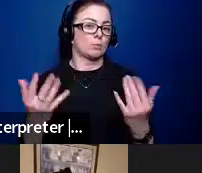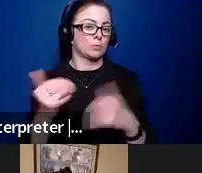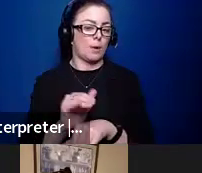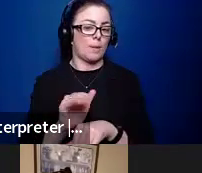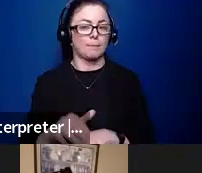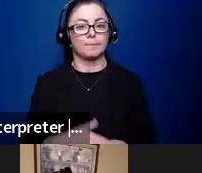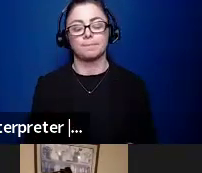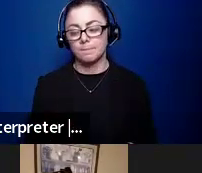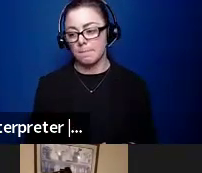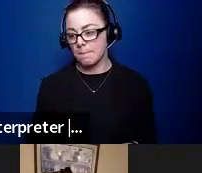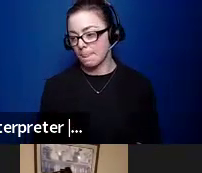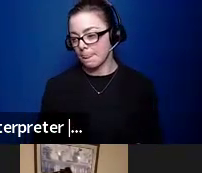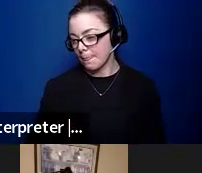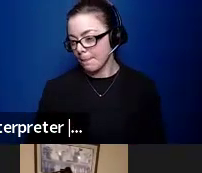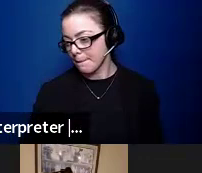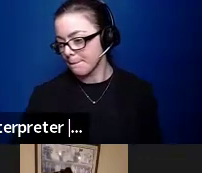Yes, thank you, Sarah.